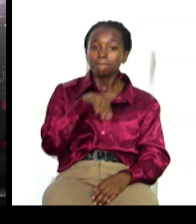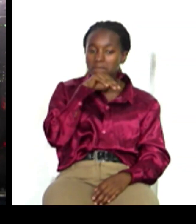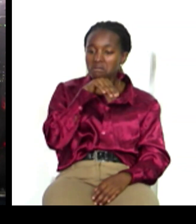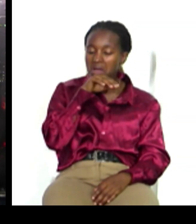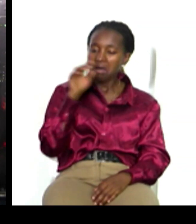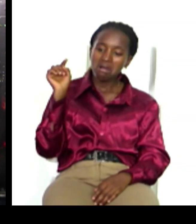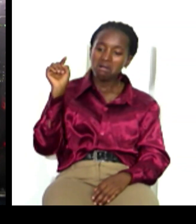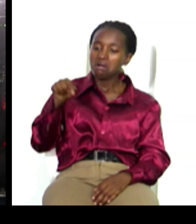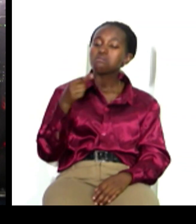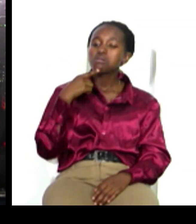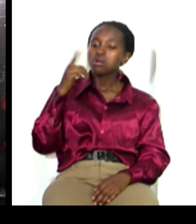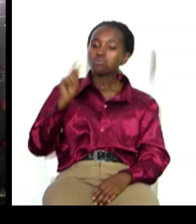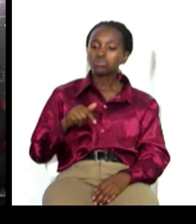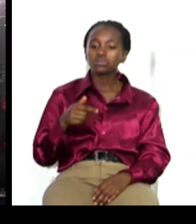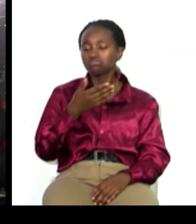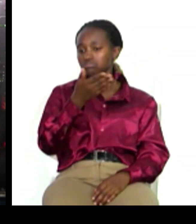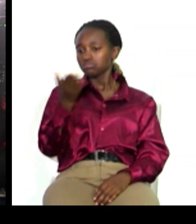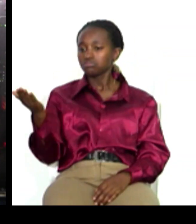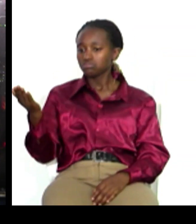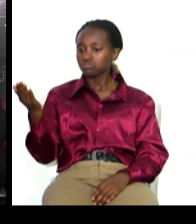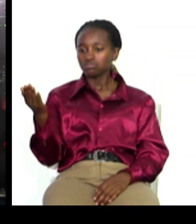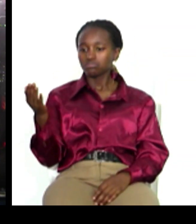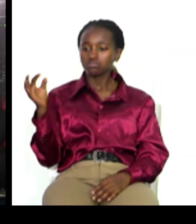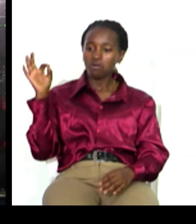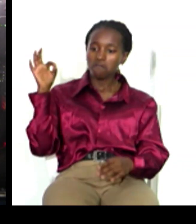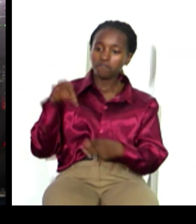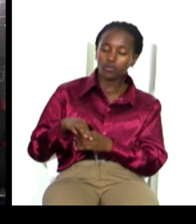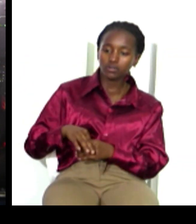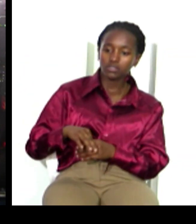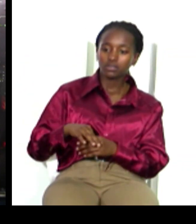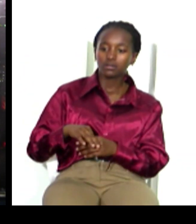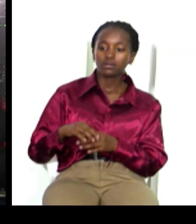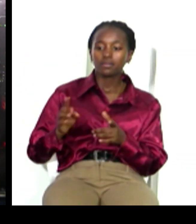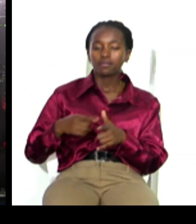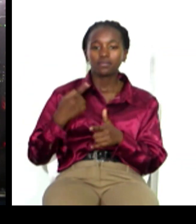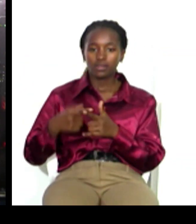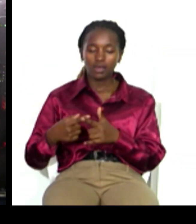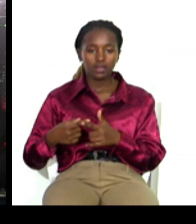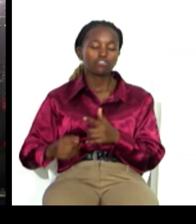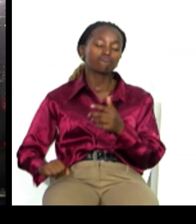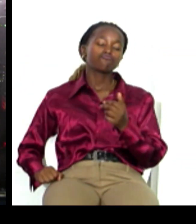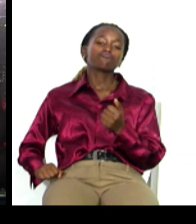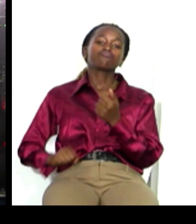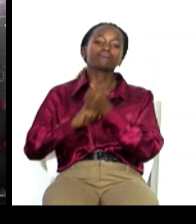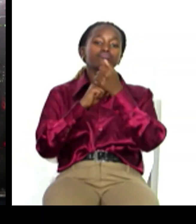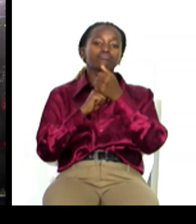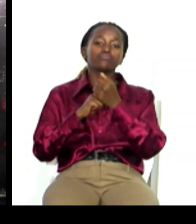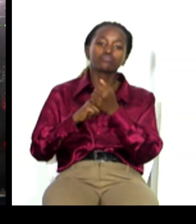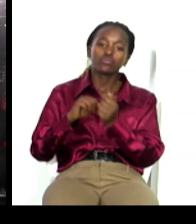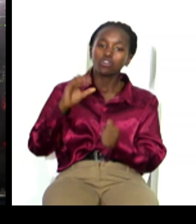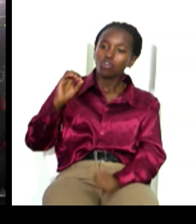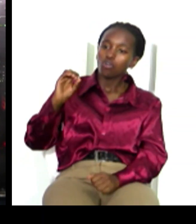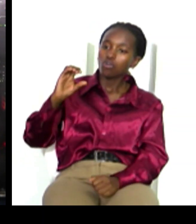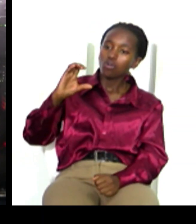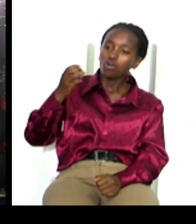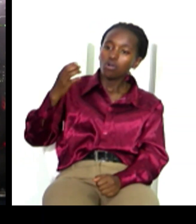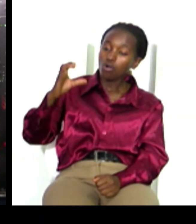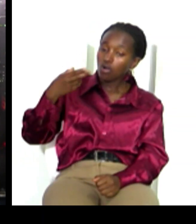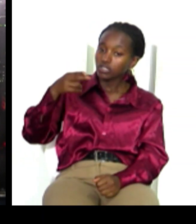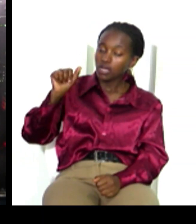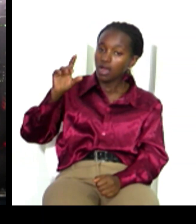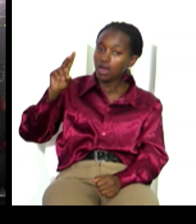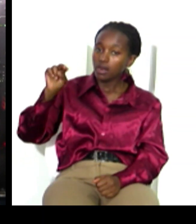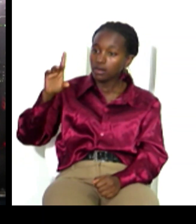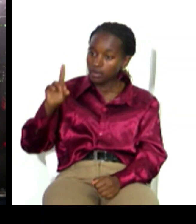anakuja anasema, Atandi tosha, anainuliwa mguu. Gideon Ochanda tosha, anainuliwa